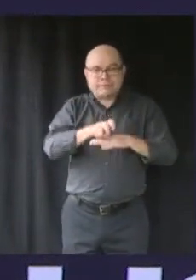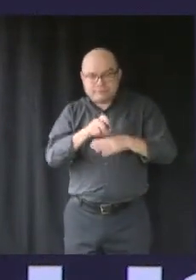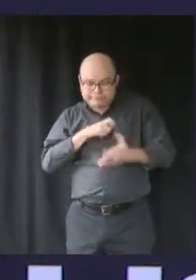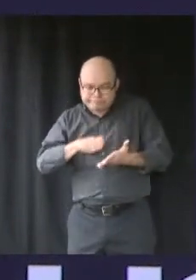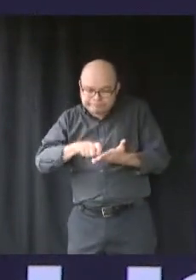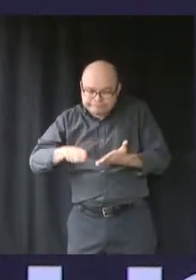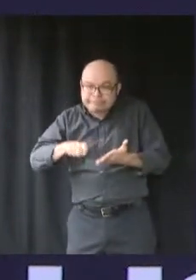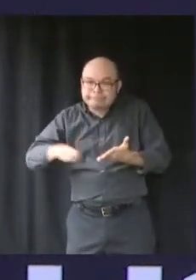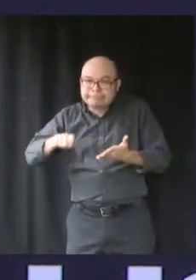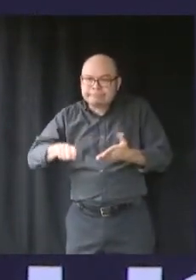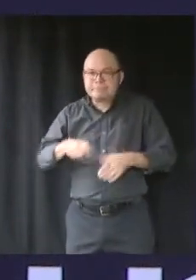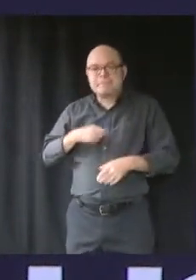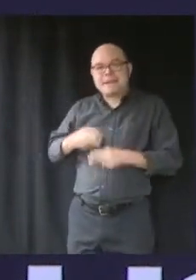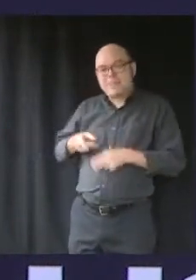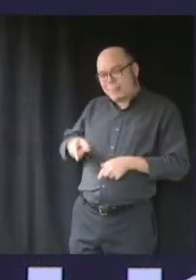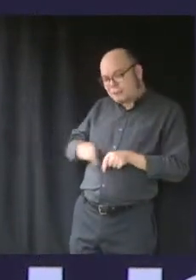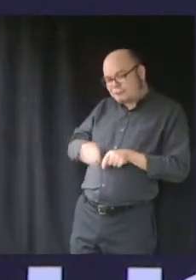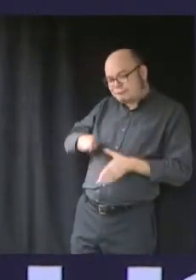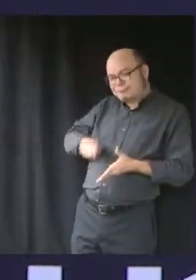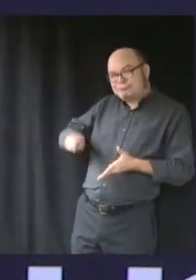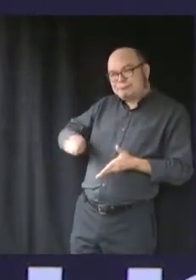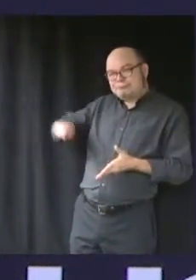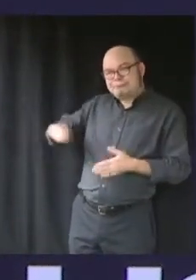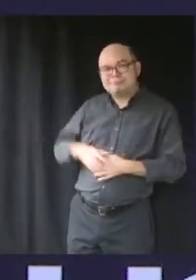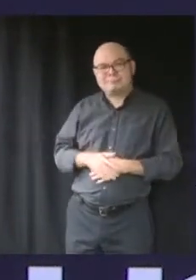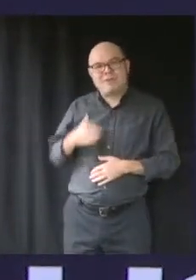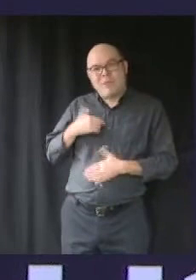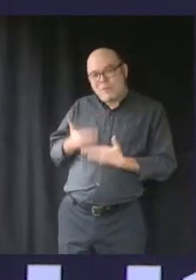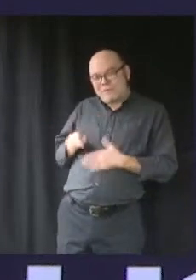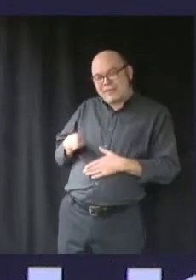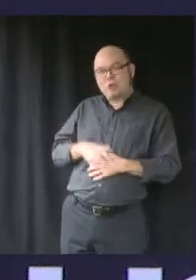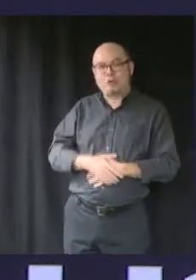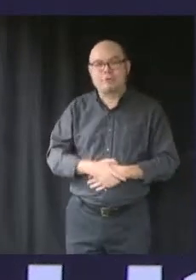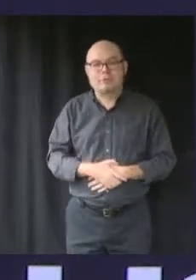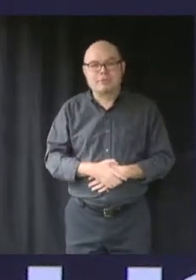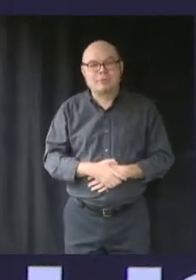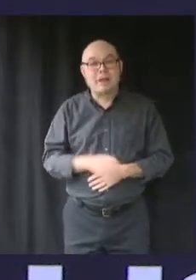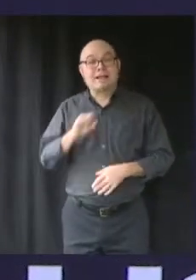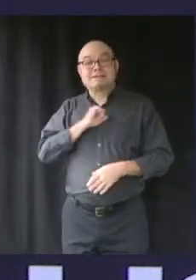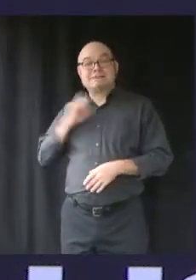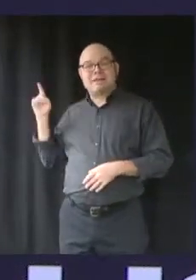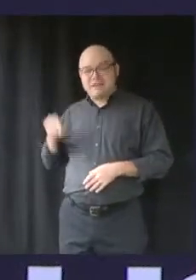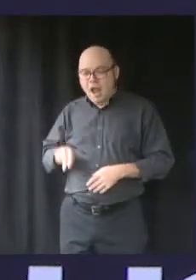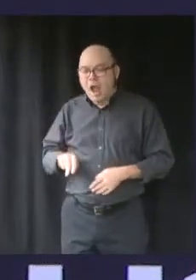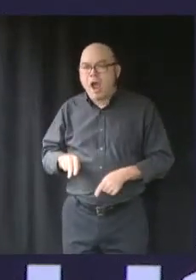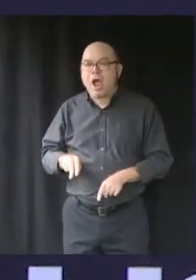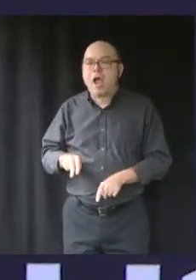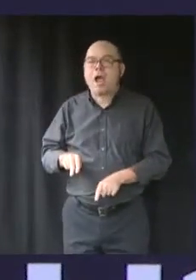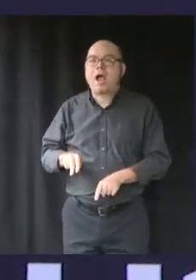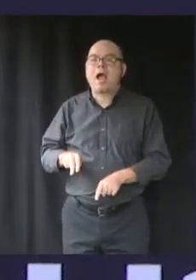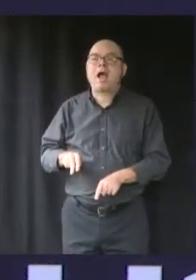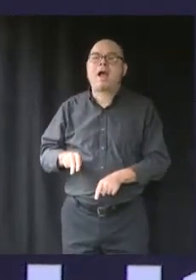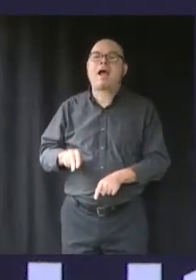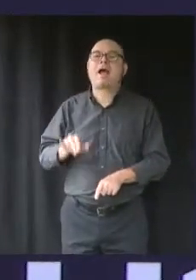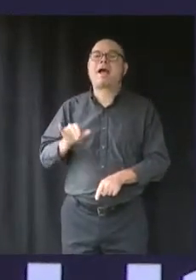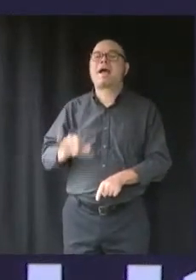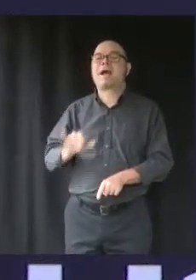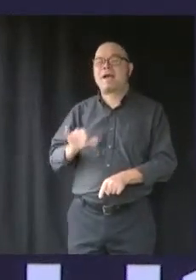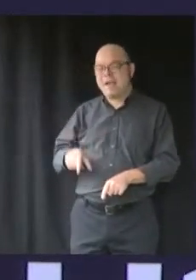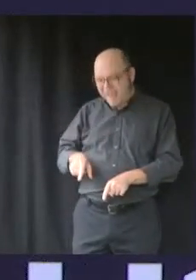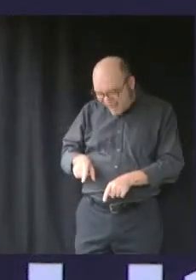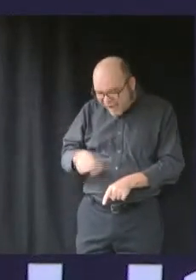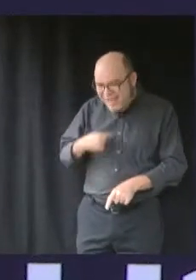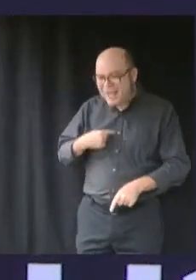Senate, I took Chris Dodd's seat. There was no way I could fill his